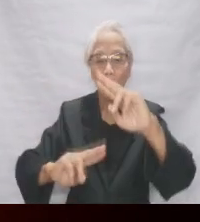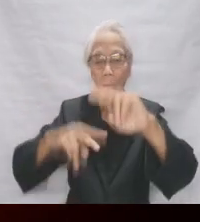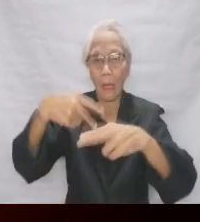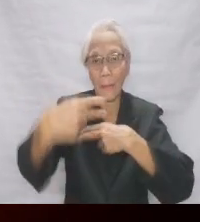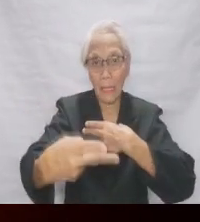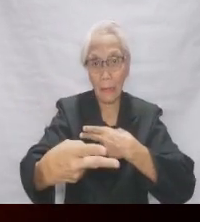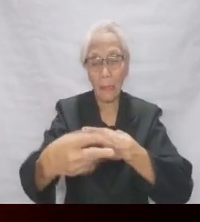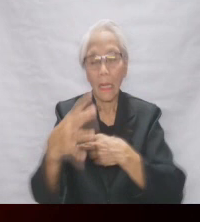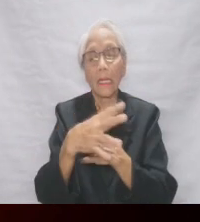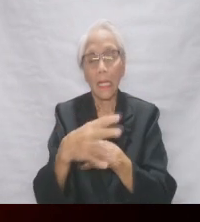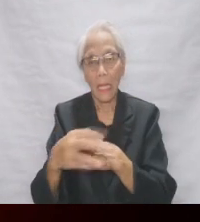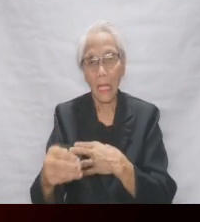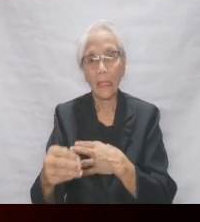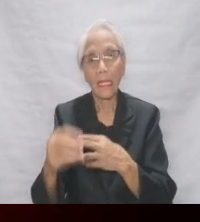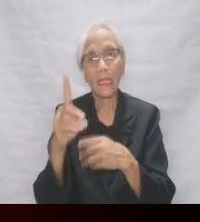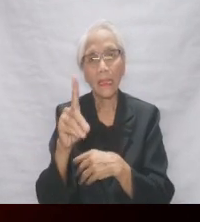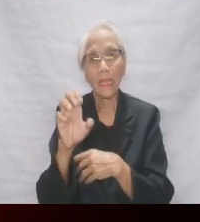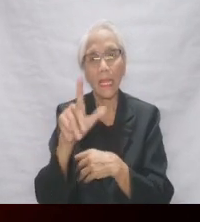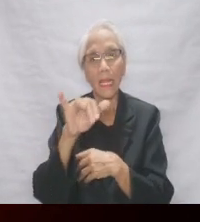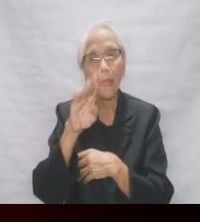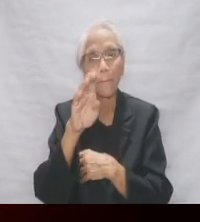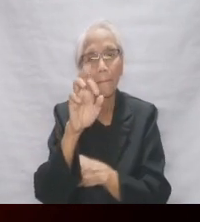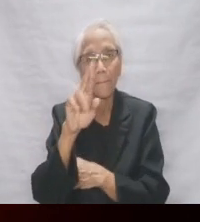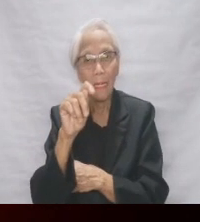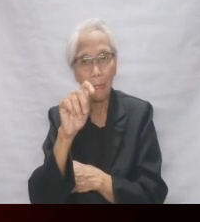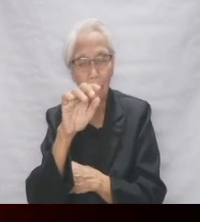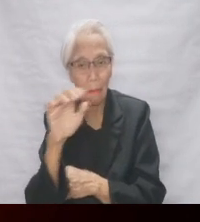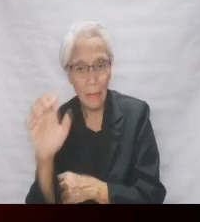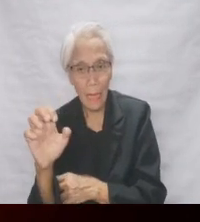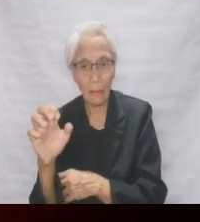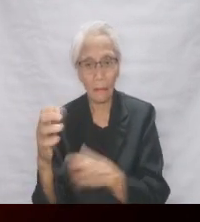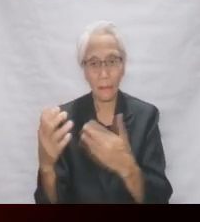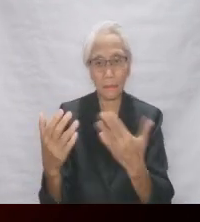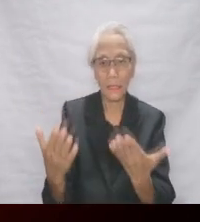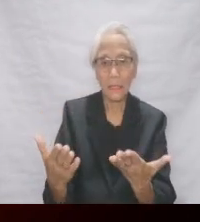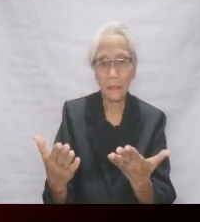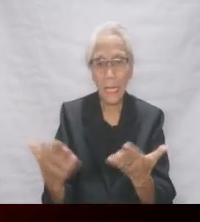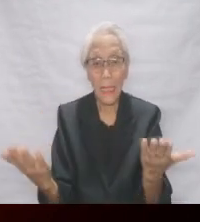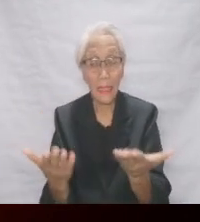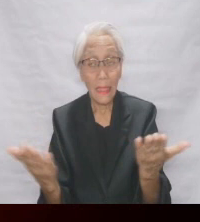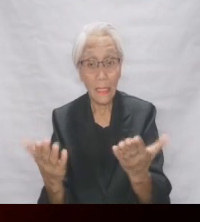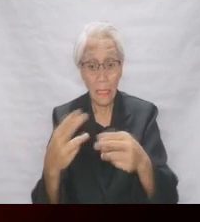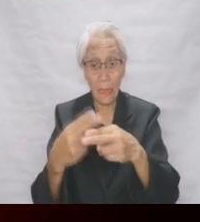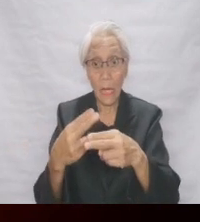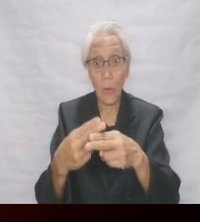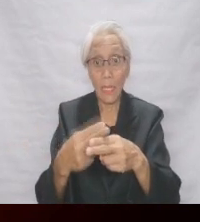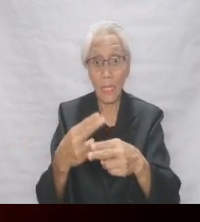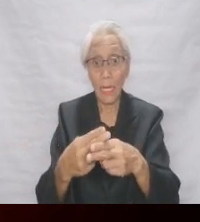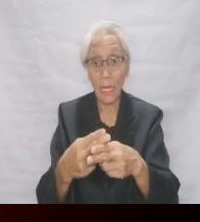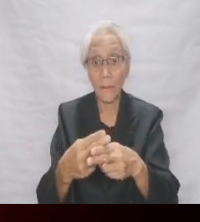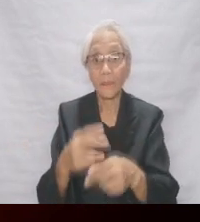mga kabaliktaran, at deliberate imprecisions. Ang method na ito, ang tawag ng experts